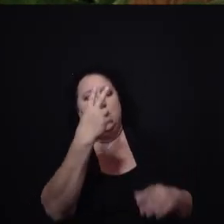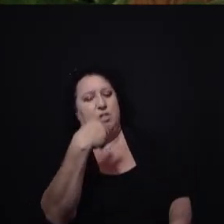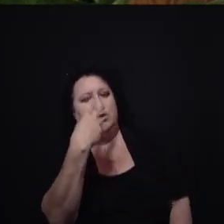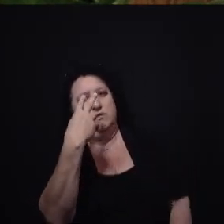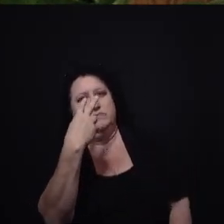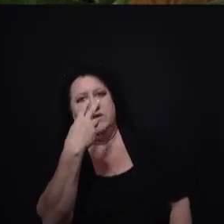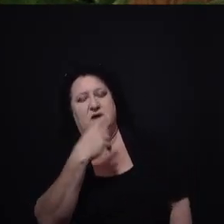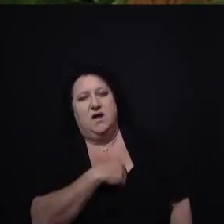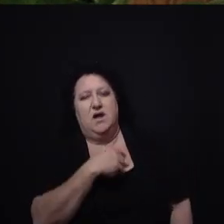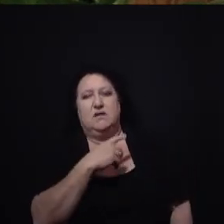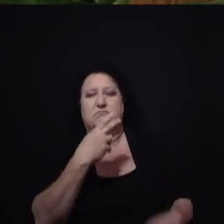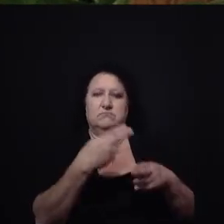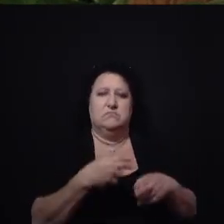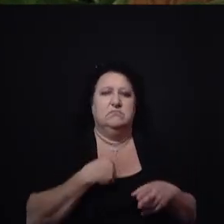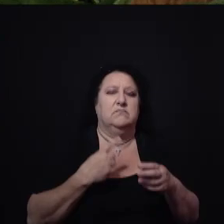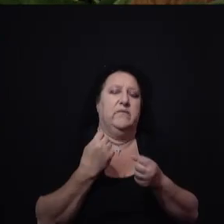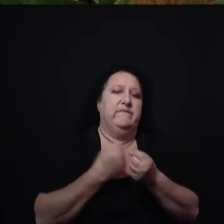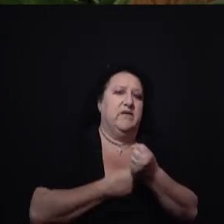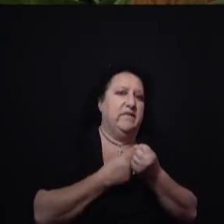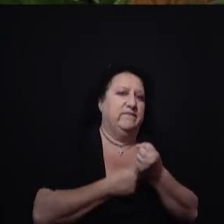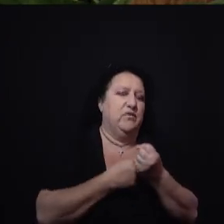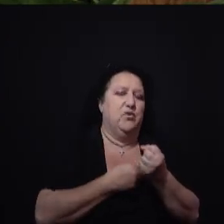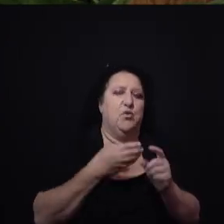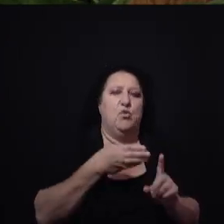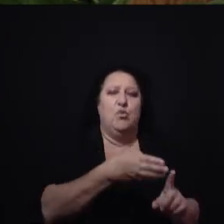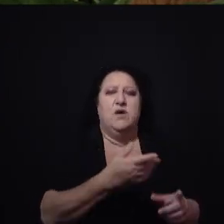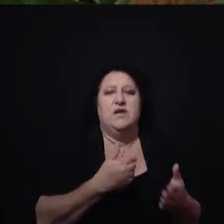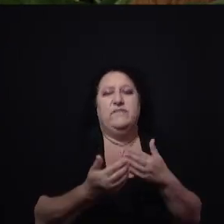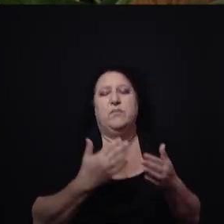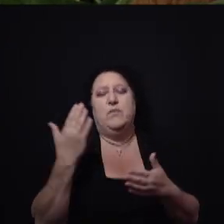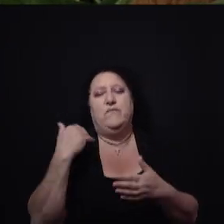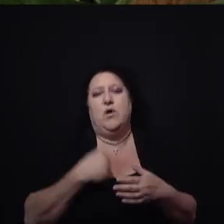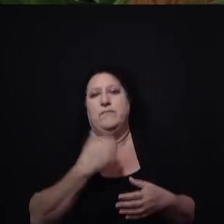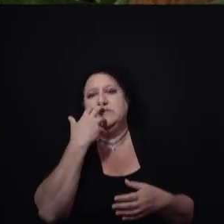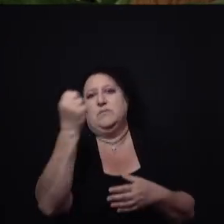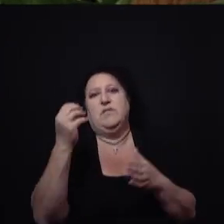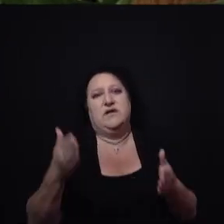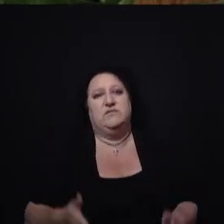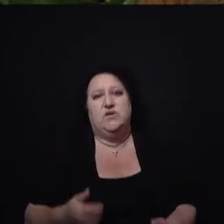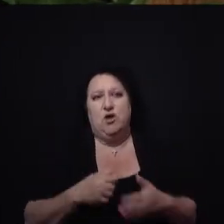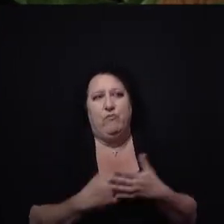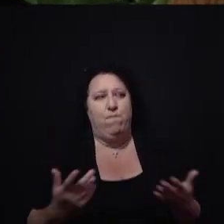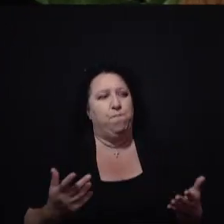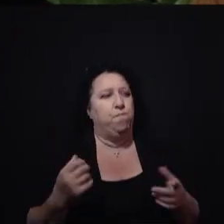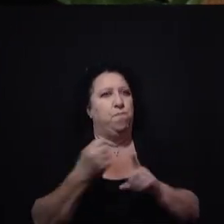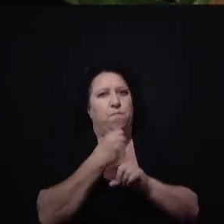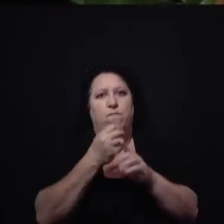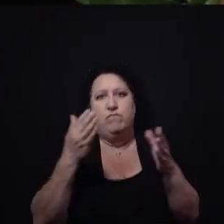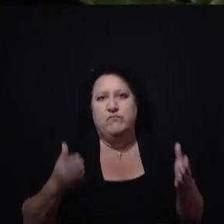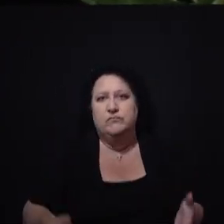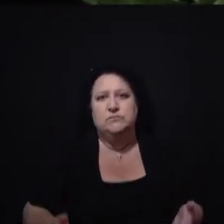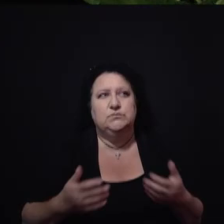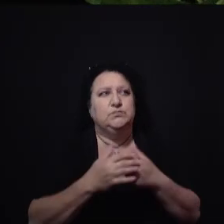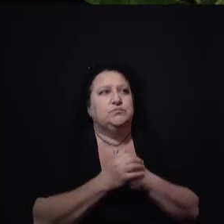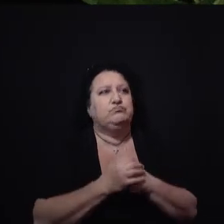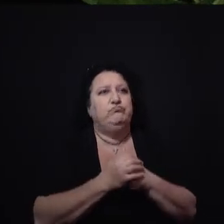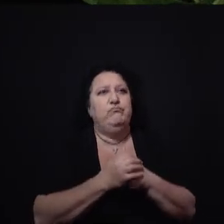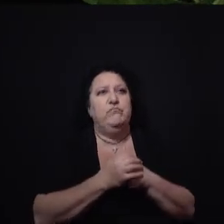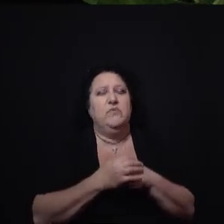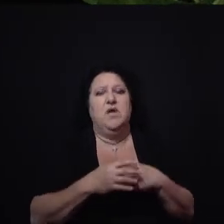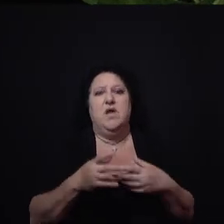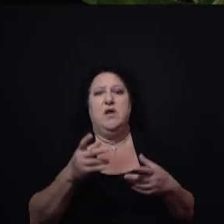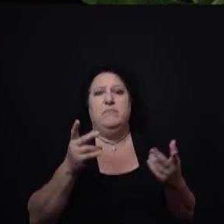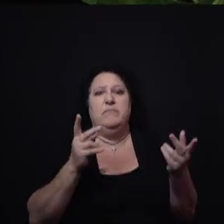Even though I was formerly a blasphemer, a persecutor, one who breathed threats and murder, stood by and held the coats while they